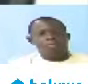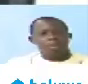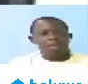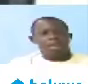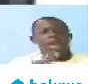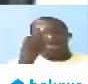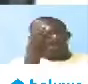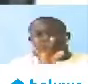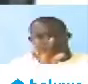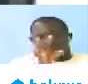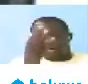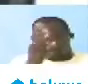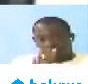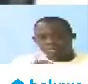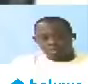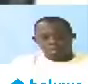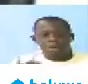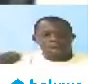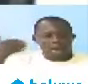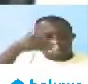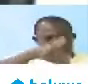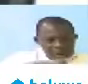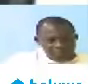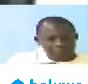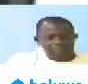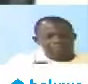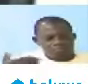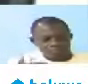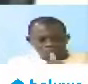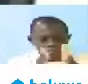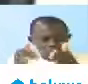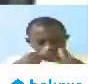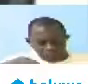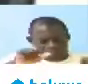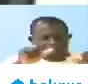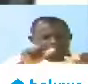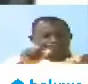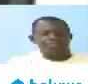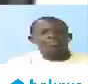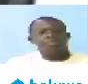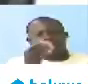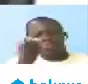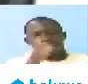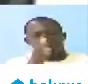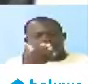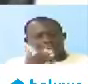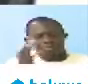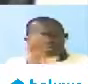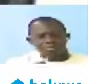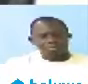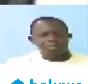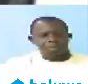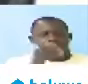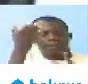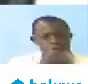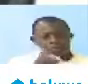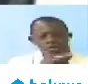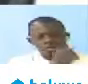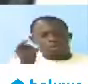behind was that when we came and reached the shores, he will believe